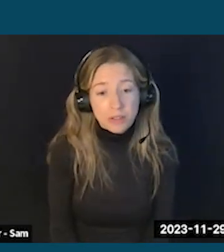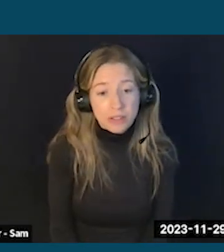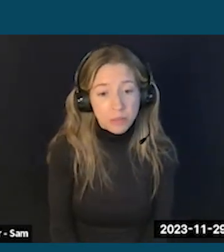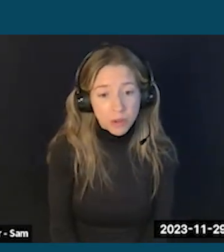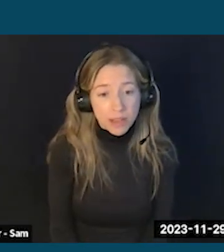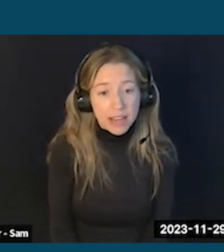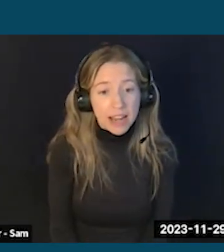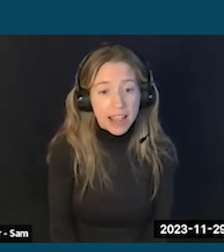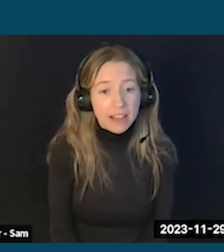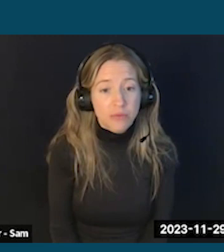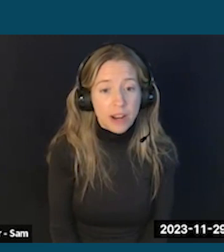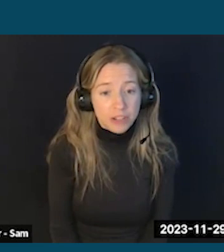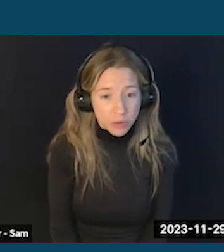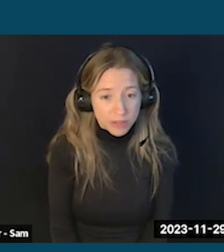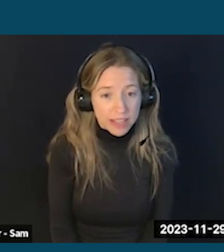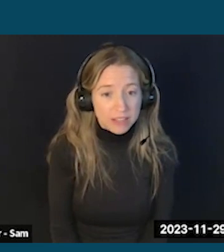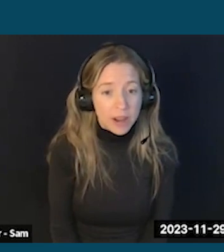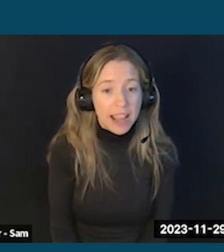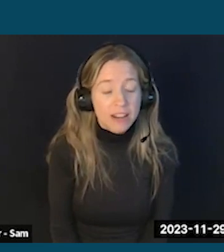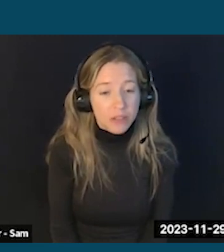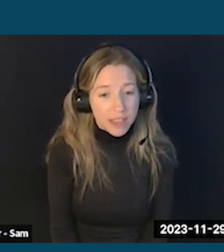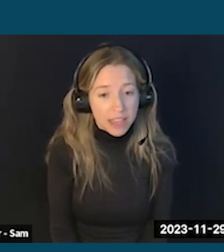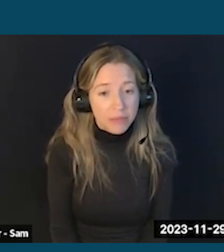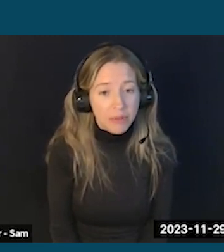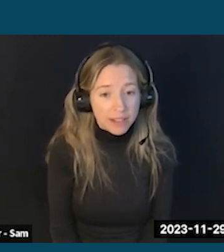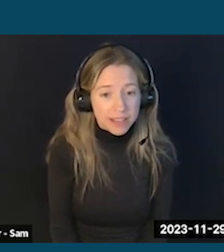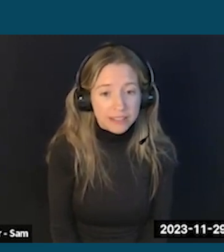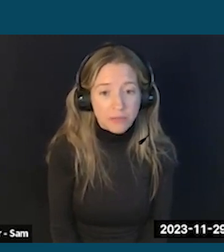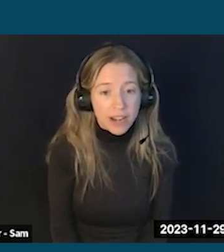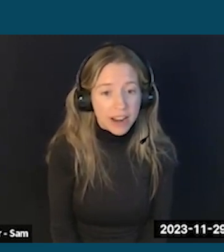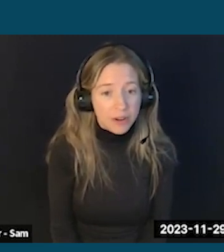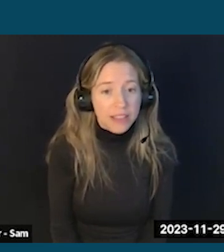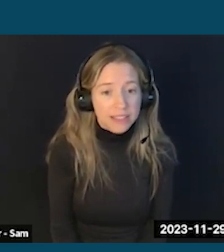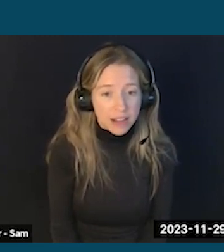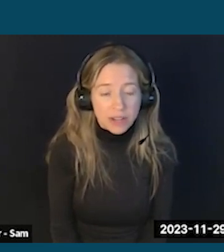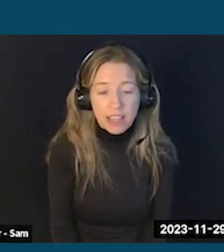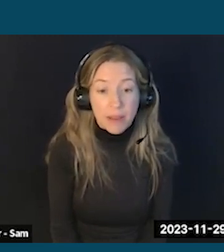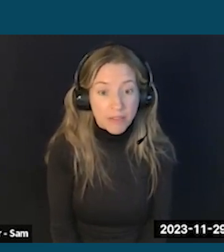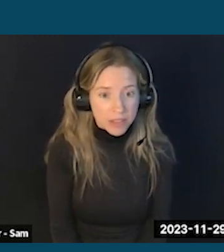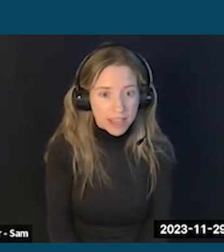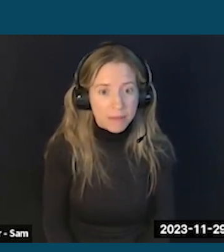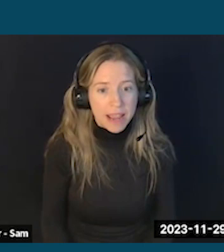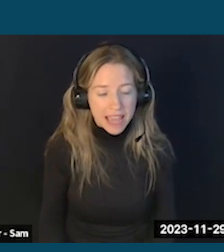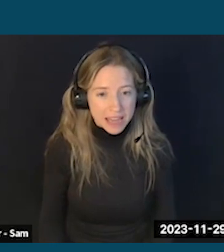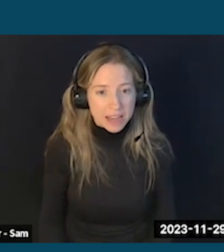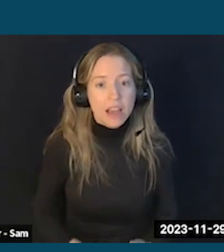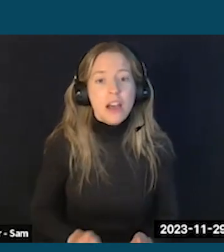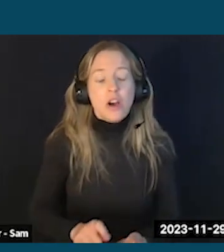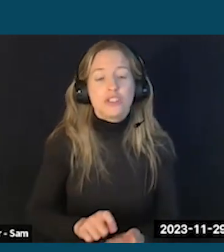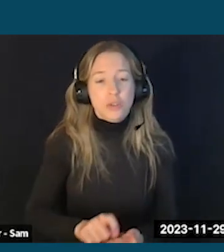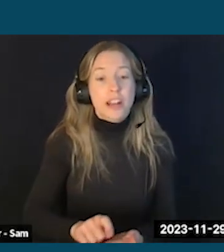I went to this appointment and I had to write notes. And so I had to think and process and write everything down and keep everything in my